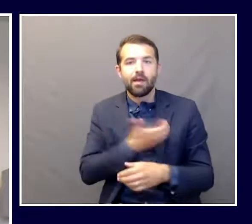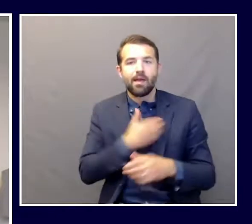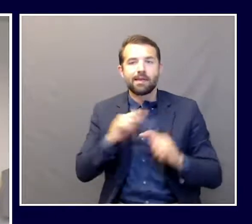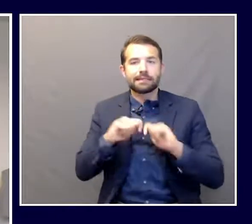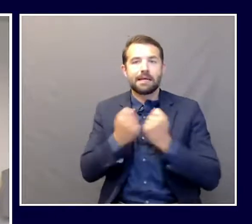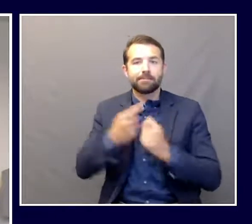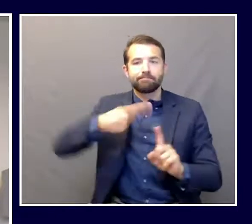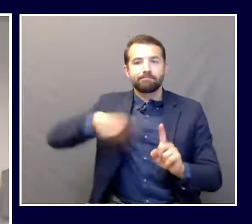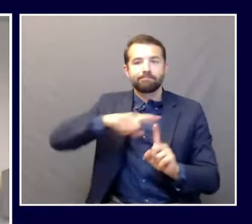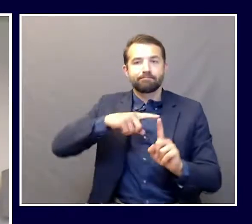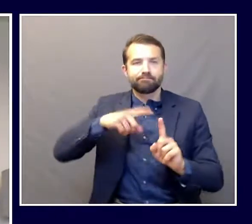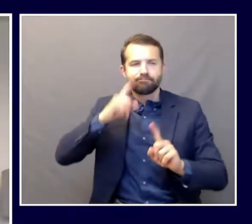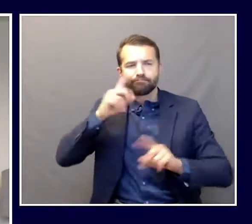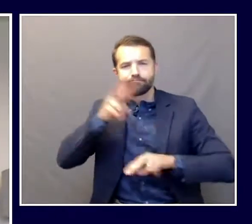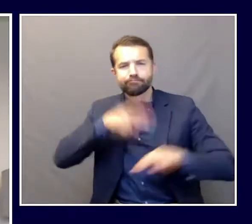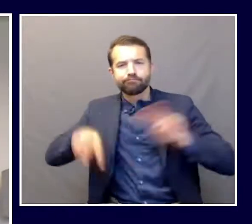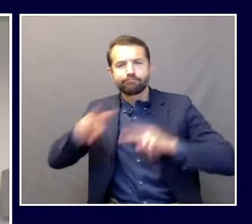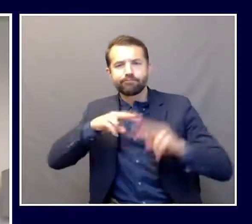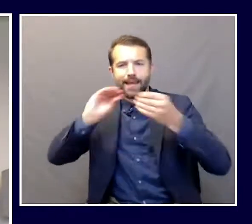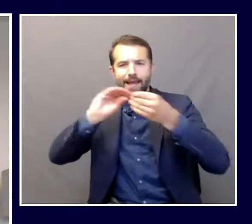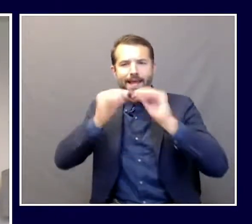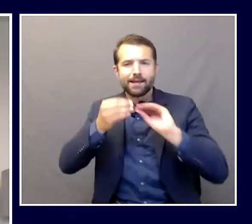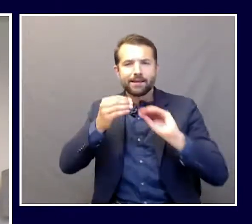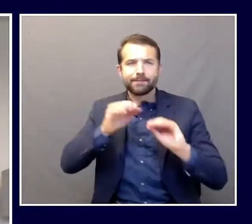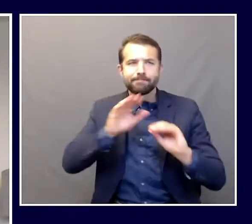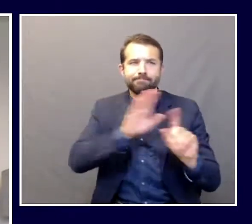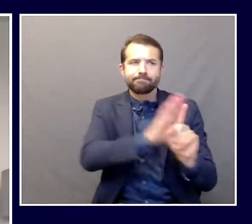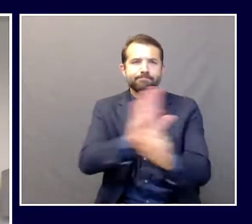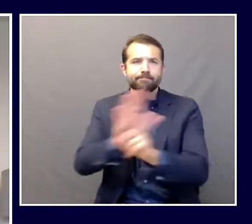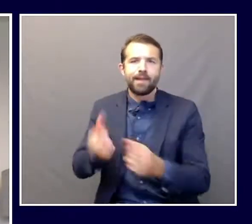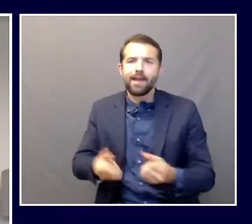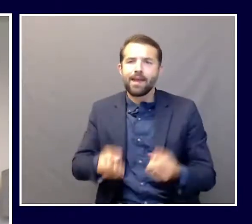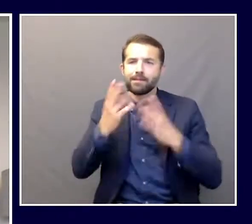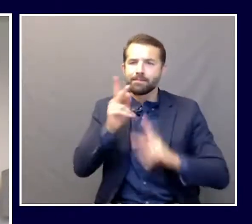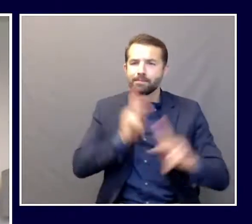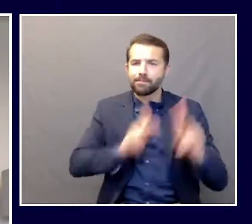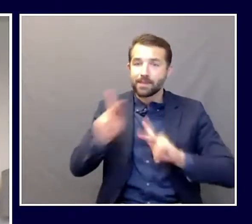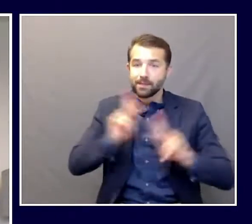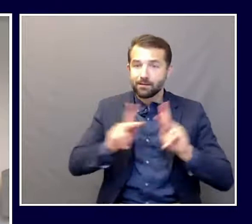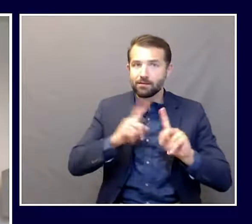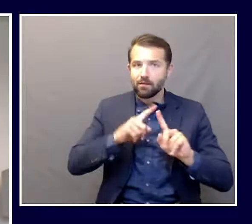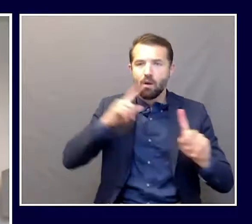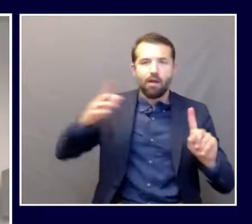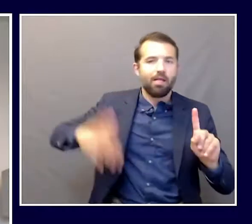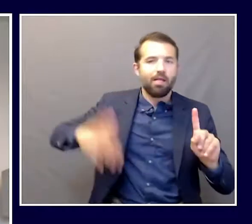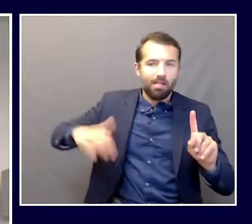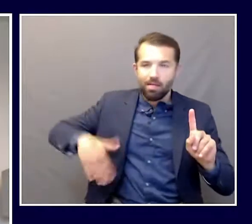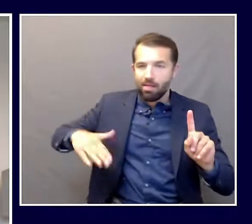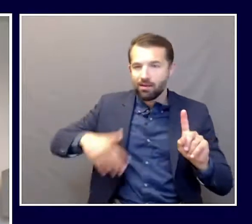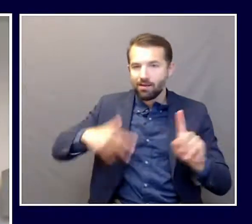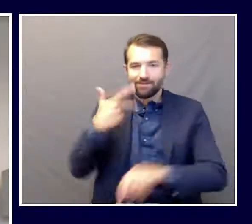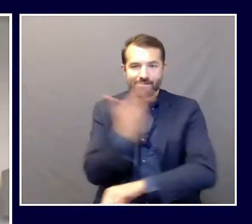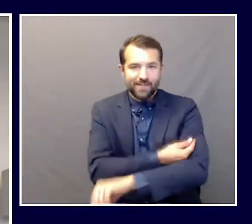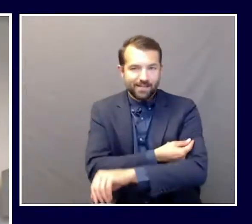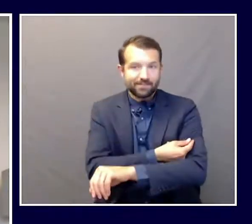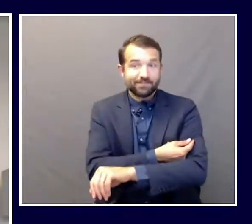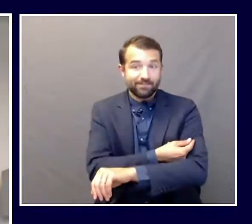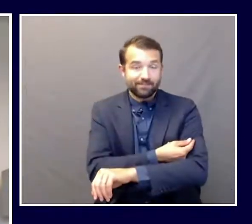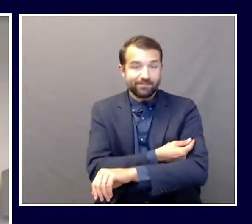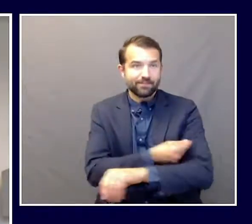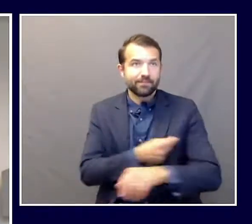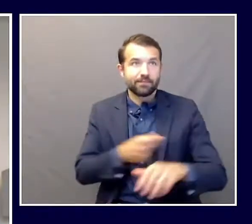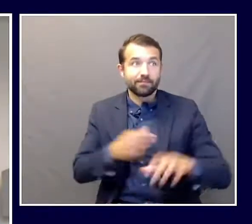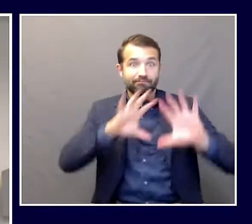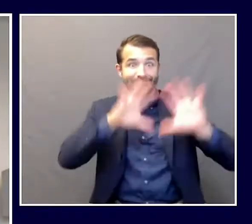volumes for those who are unvaccinated. Here's what I mean. If you assume for a moment that the only people who are